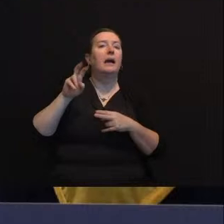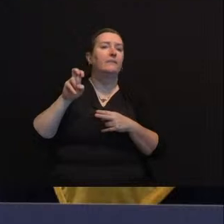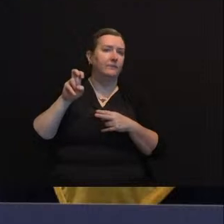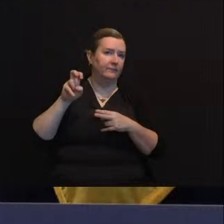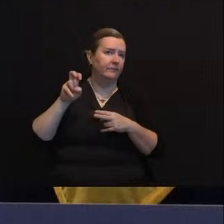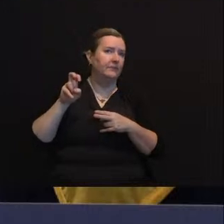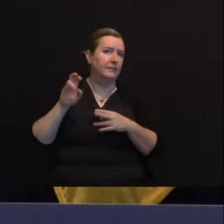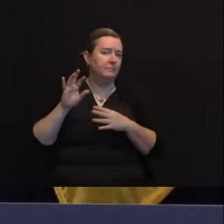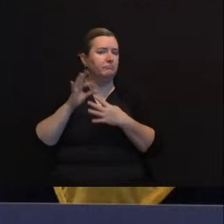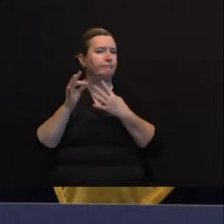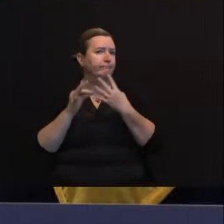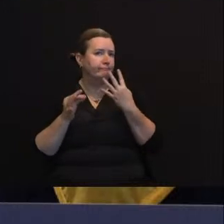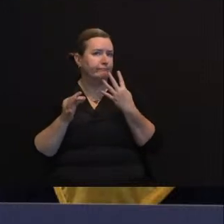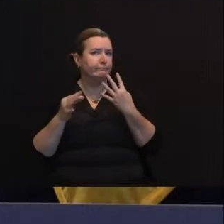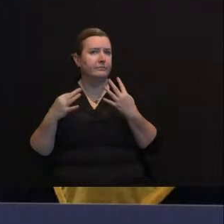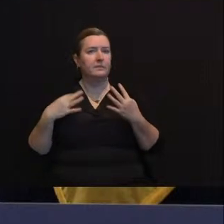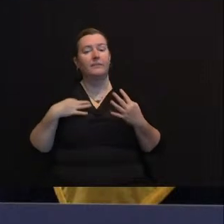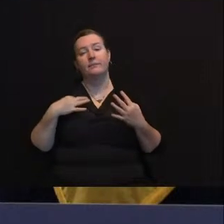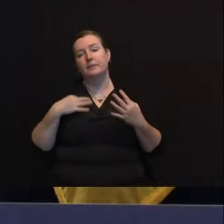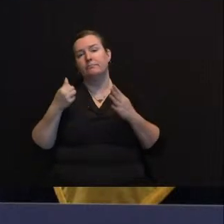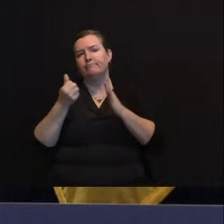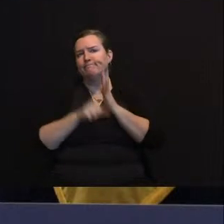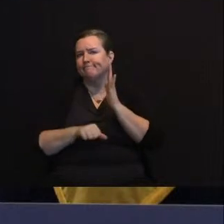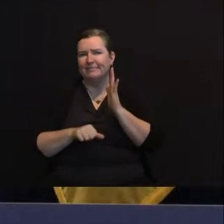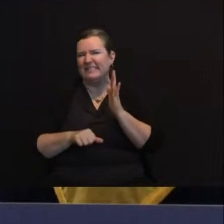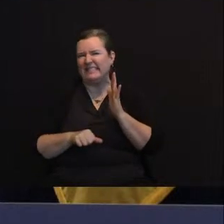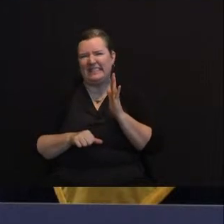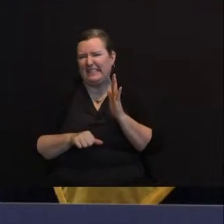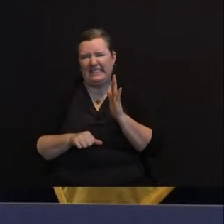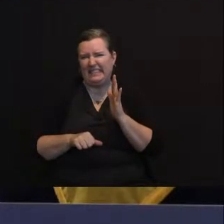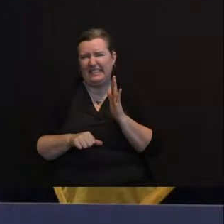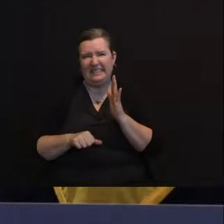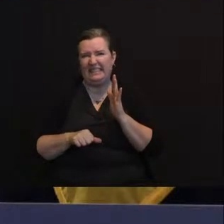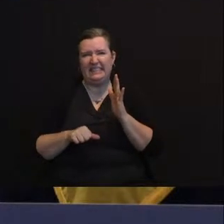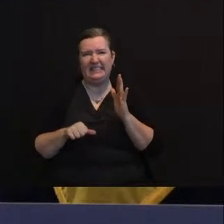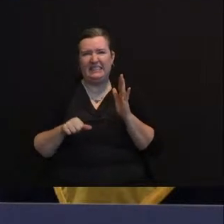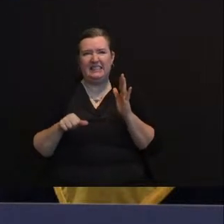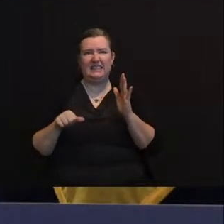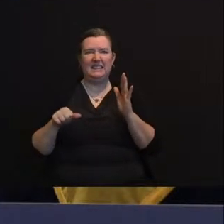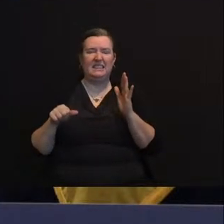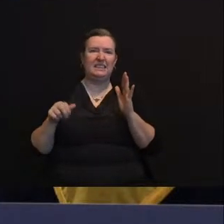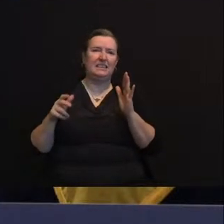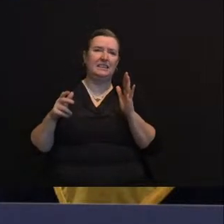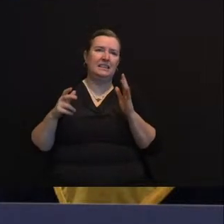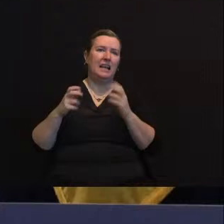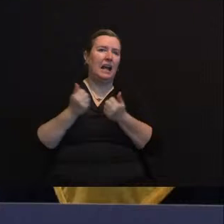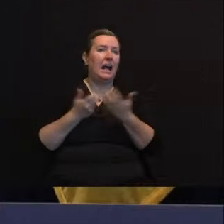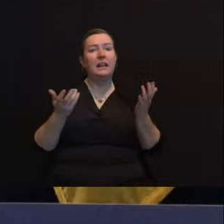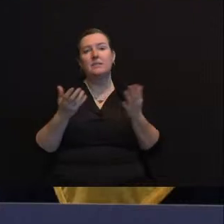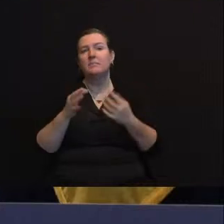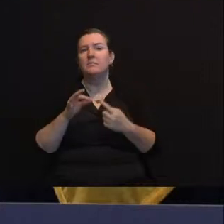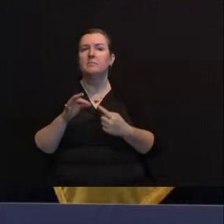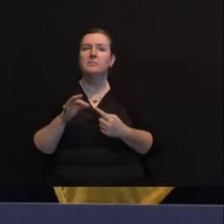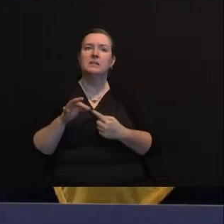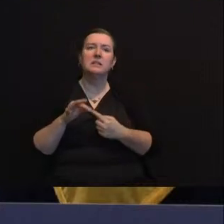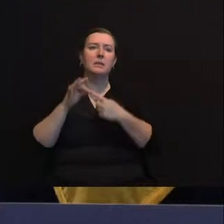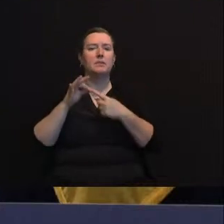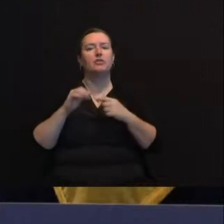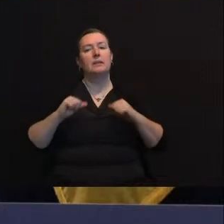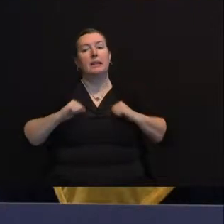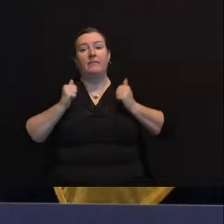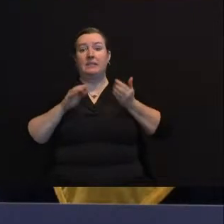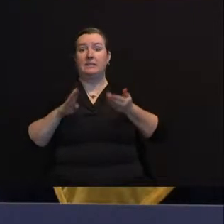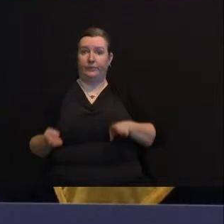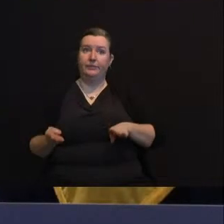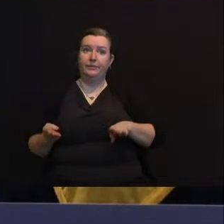it's basically, Judy and Ed, everything except your life is on the line at that moment. But all options would have to remain